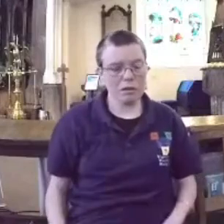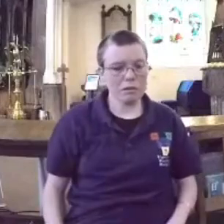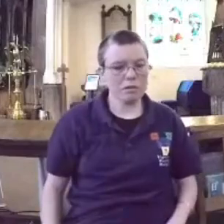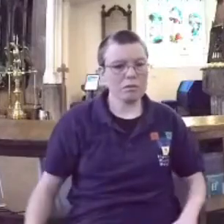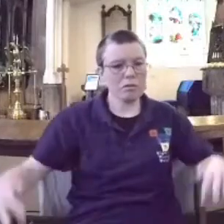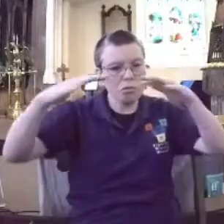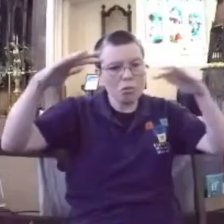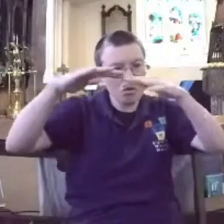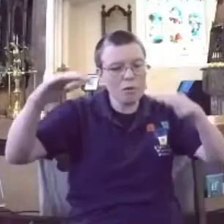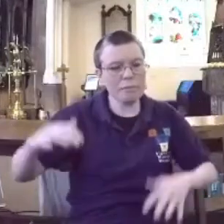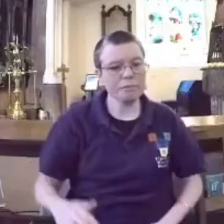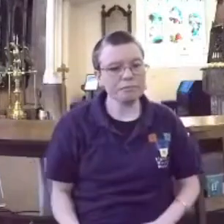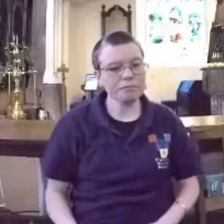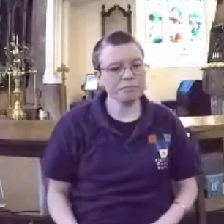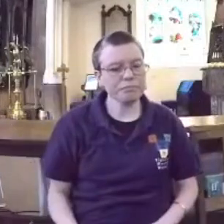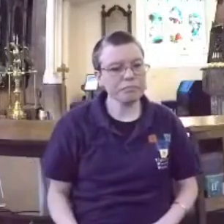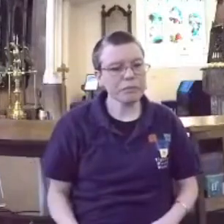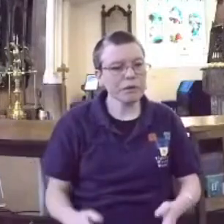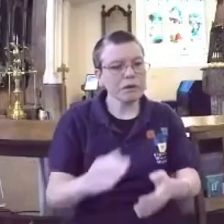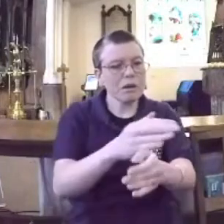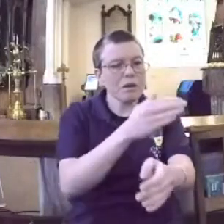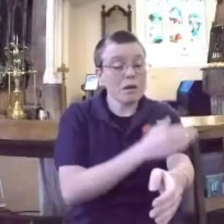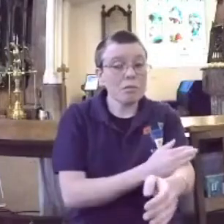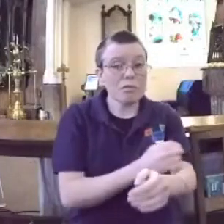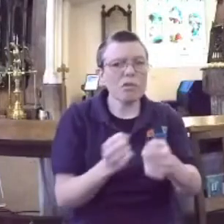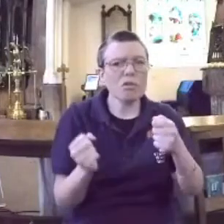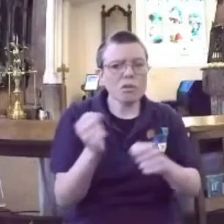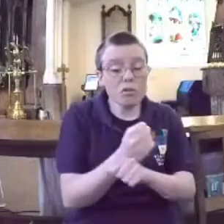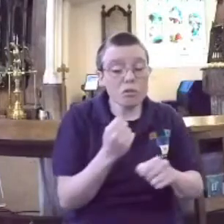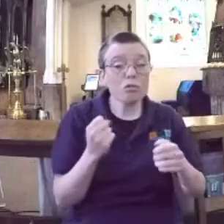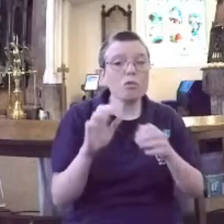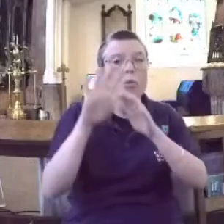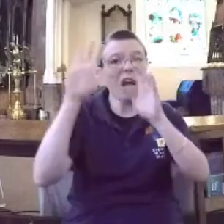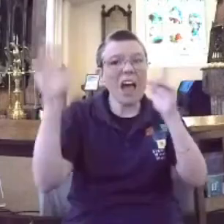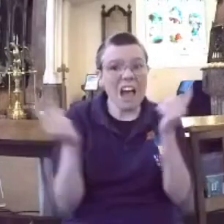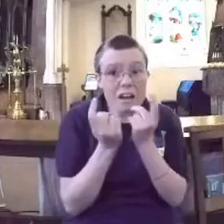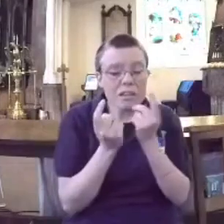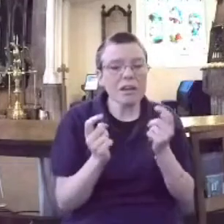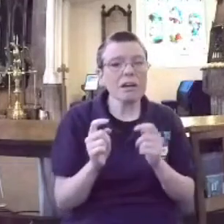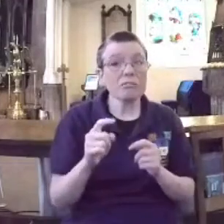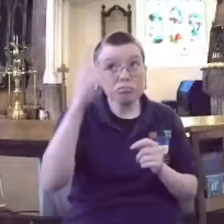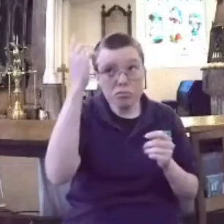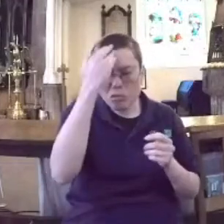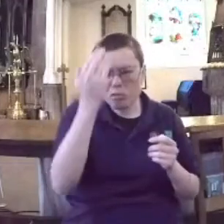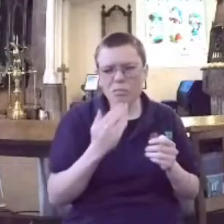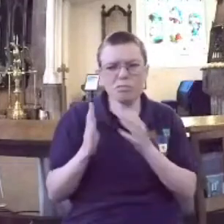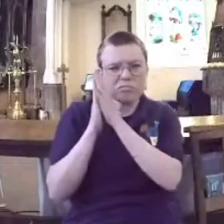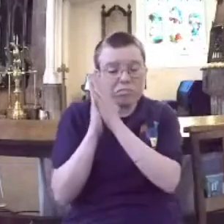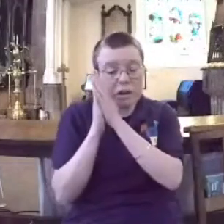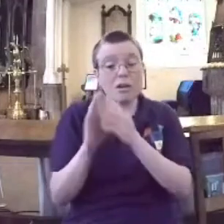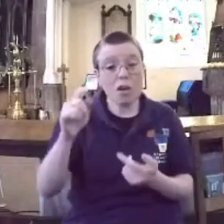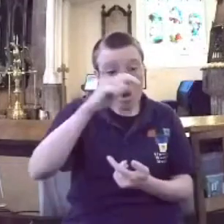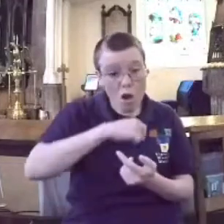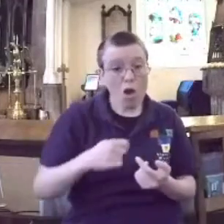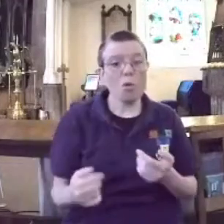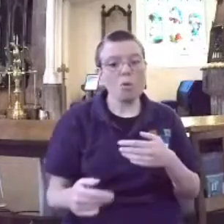the Sanhedrin. Before they did anything, they prayed. And we are at our most vulnerable when we are alone and